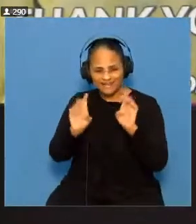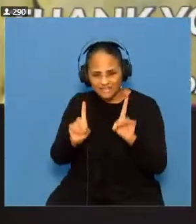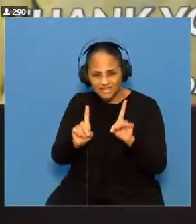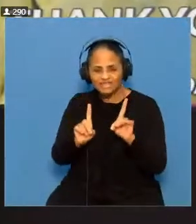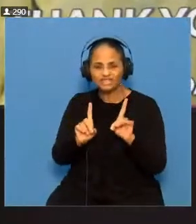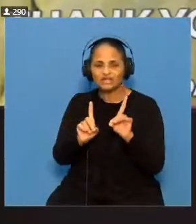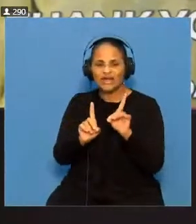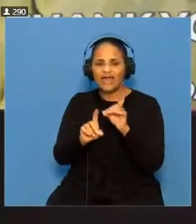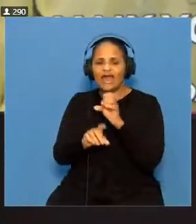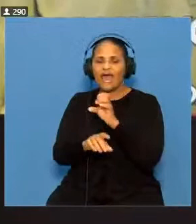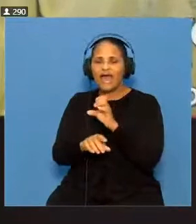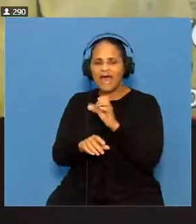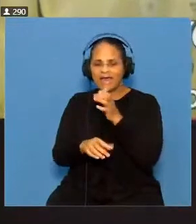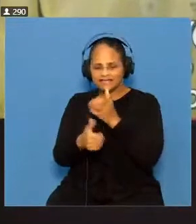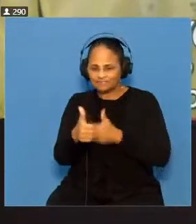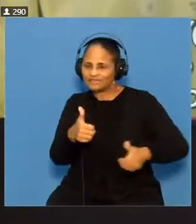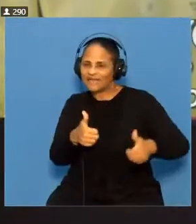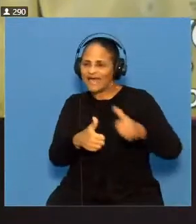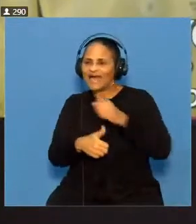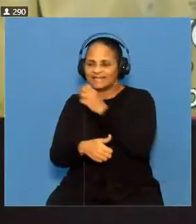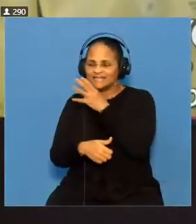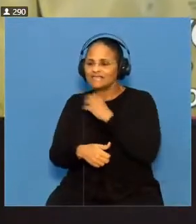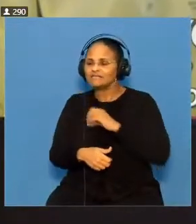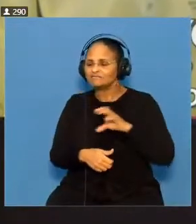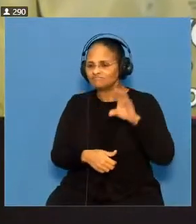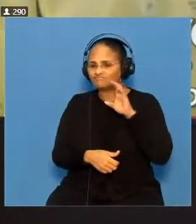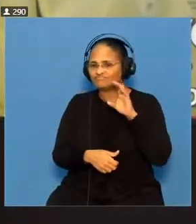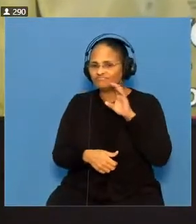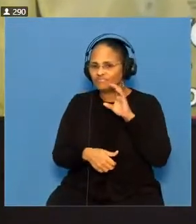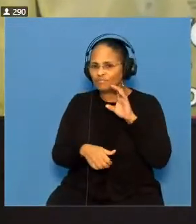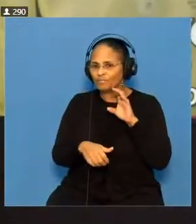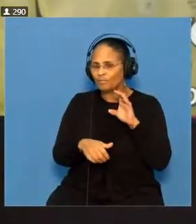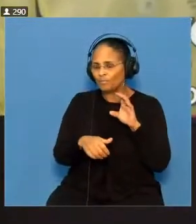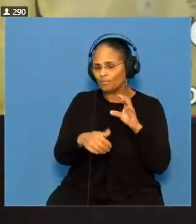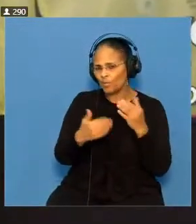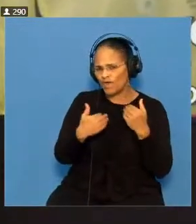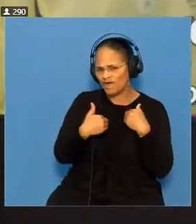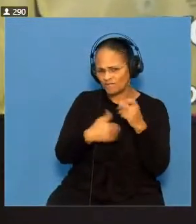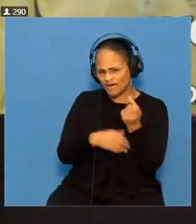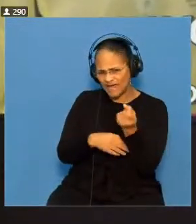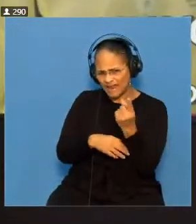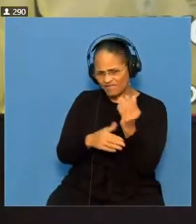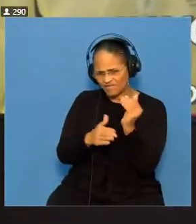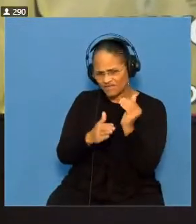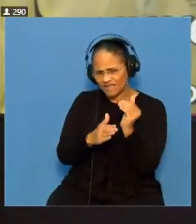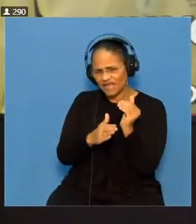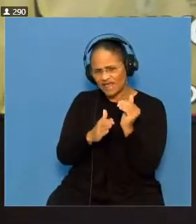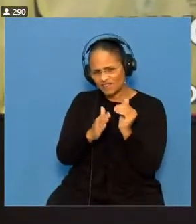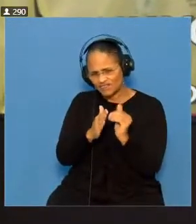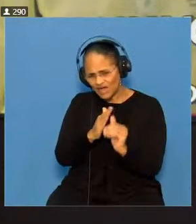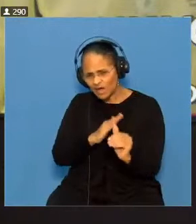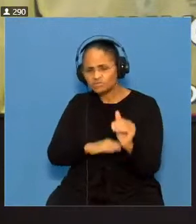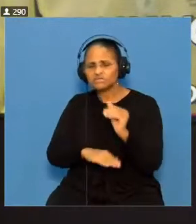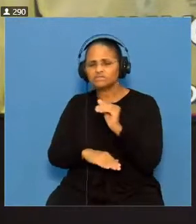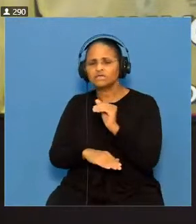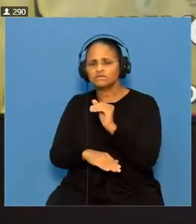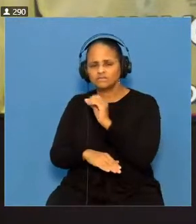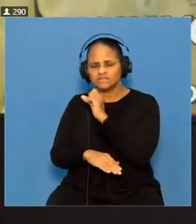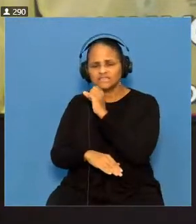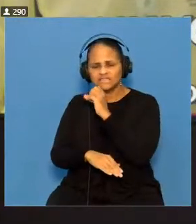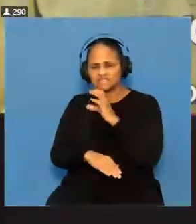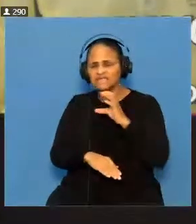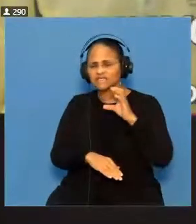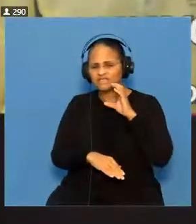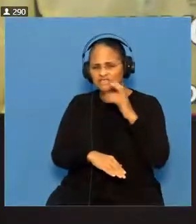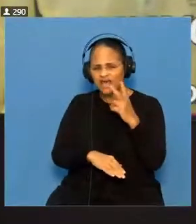the elderly? Because I think, according to the latest census, we have about 11,000 elderly people on the island. There's about